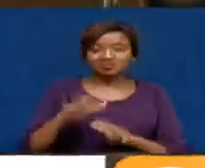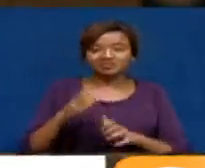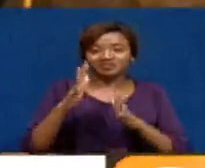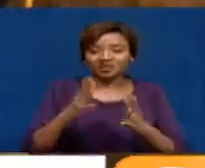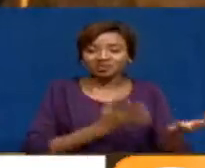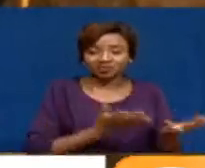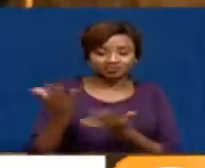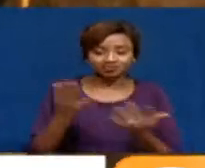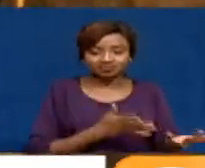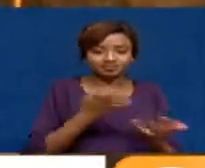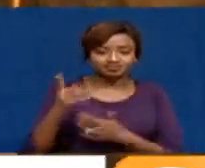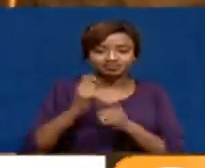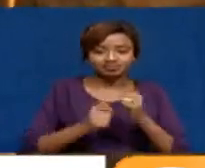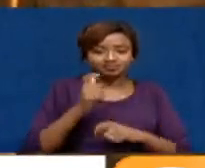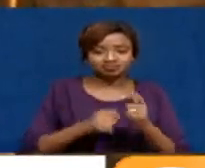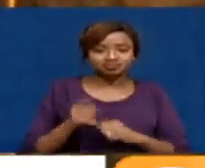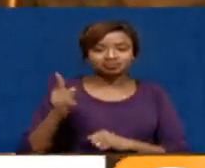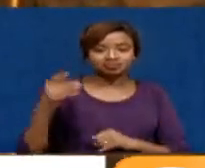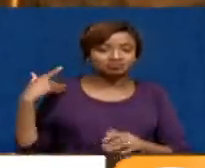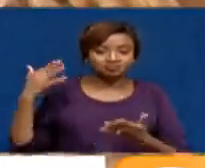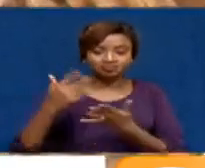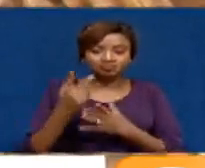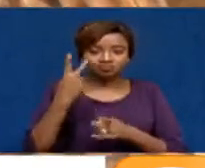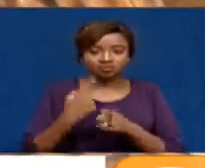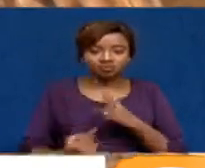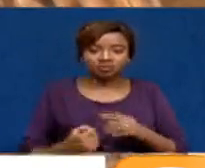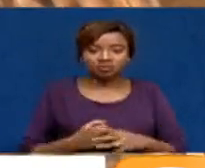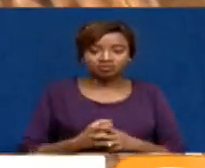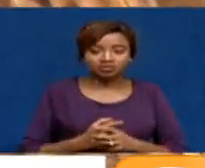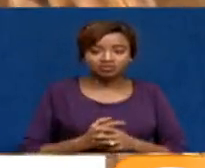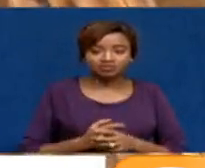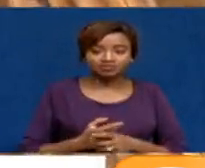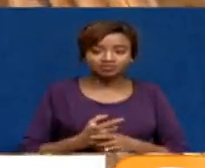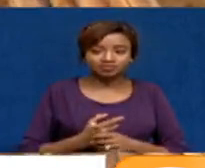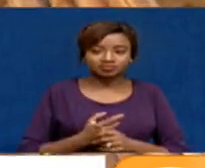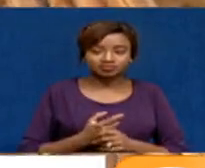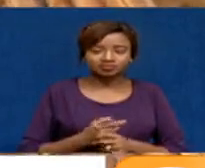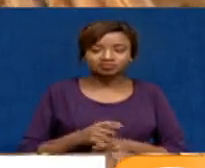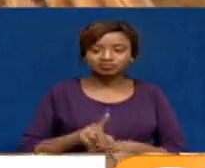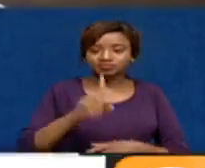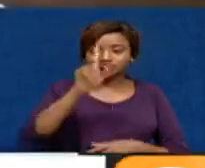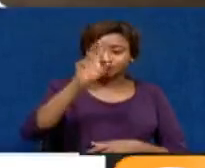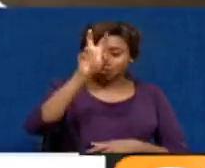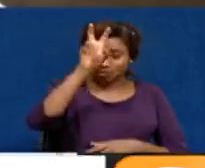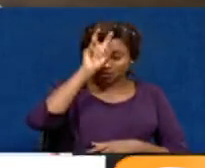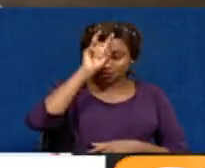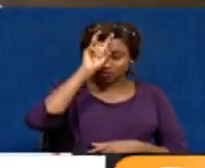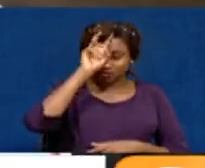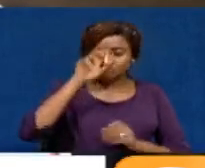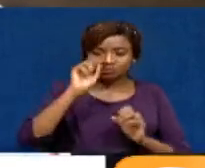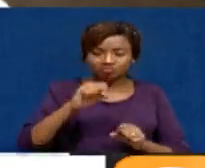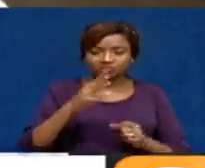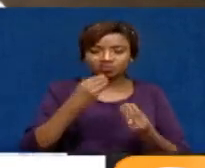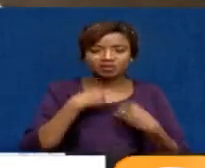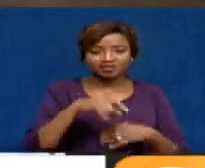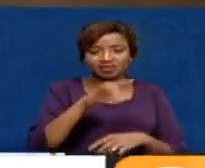have been supplying milk to Clio Nature for the last 2 years. Mbuzi moja naweza nipatia